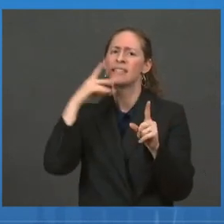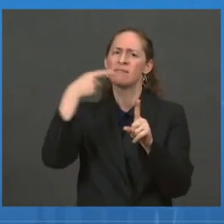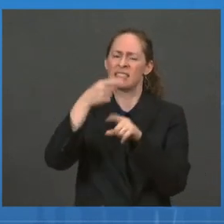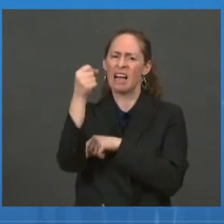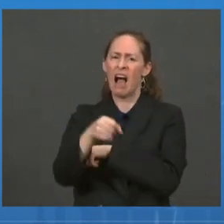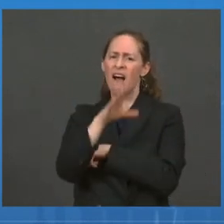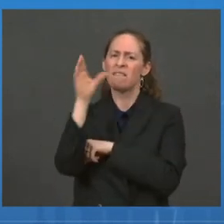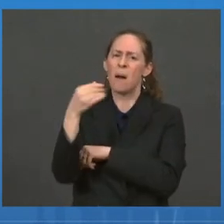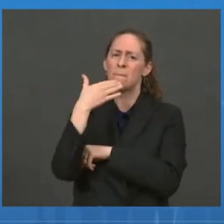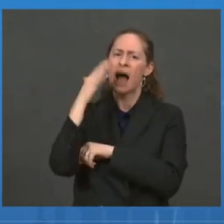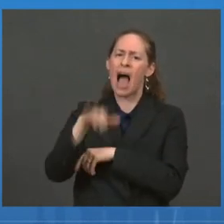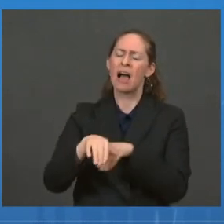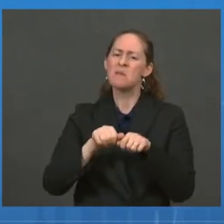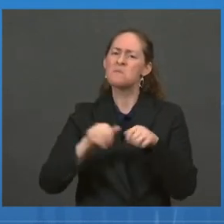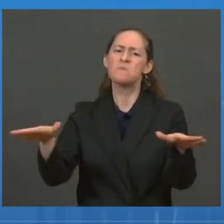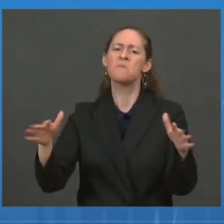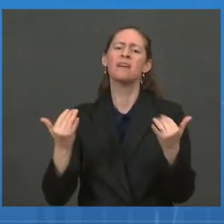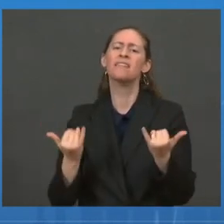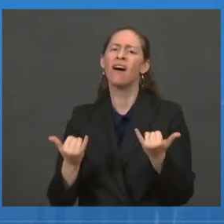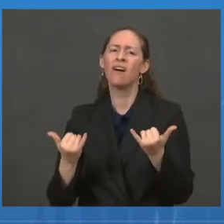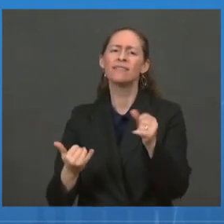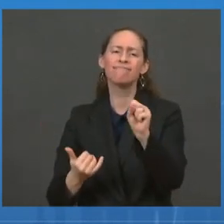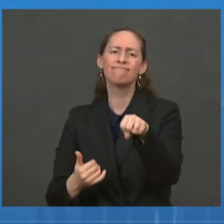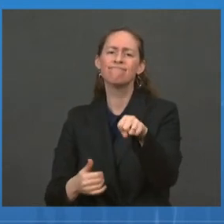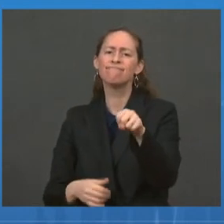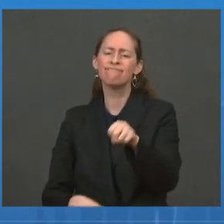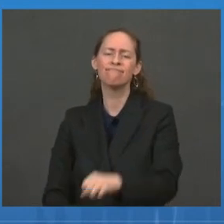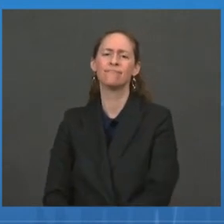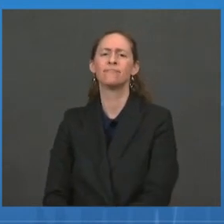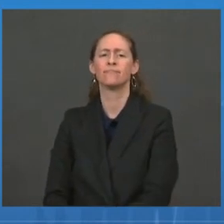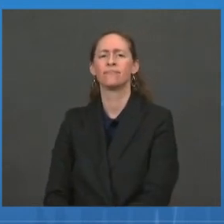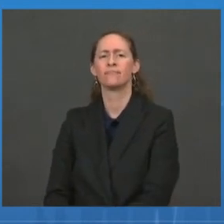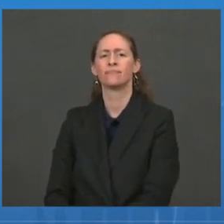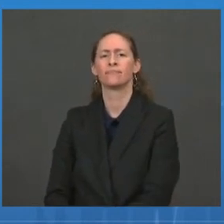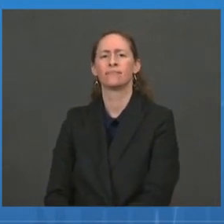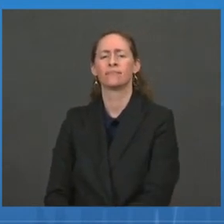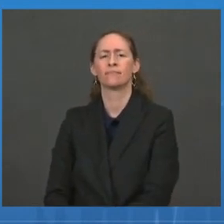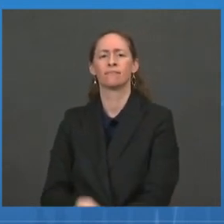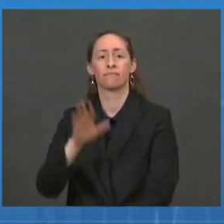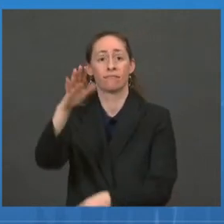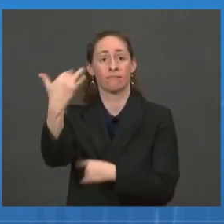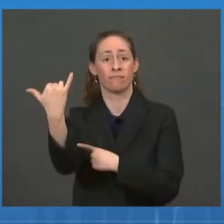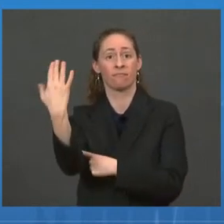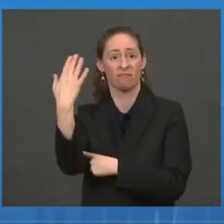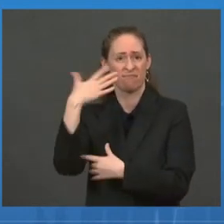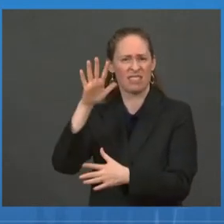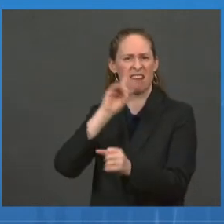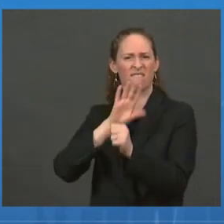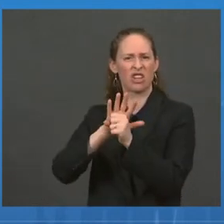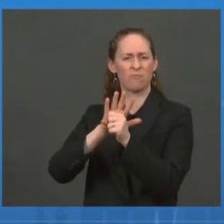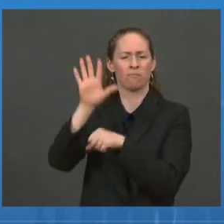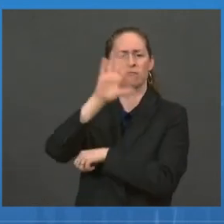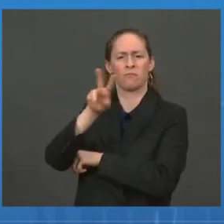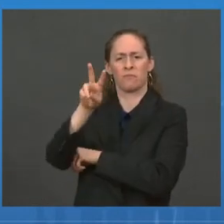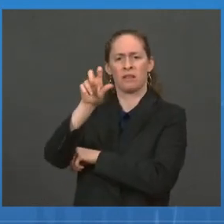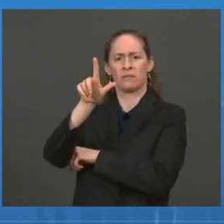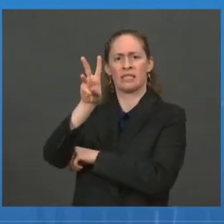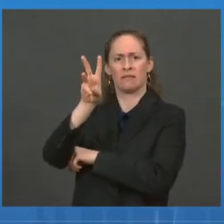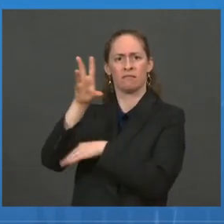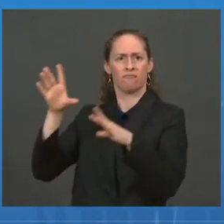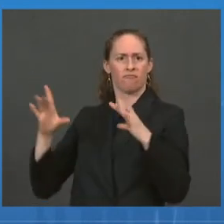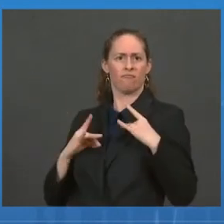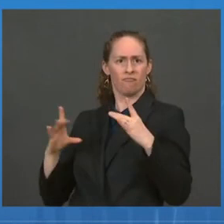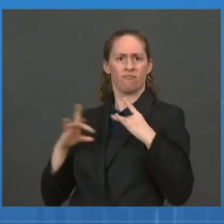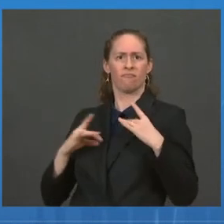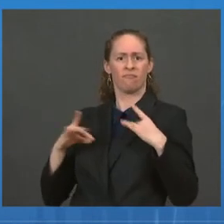morning that's gone up to 226 in 20 countries and i think you're going to expect to see those numbers change